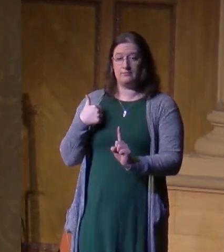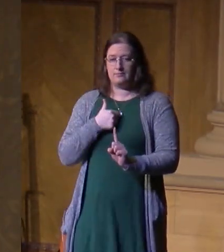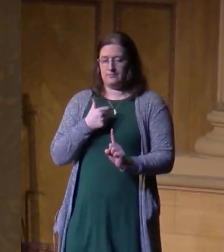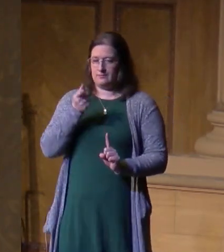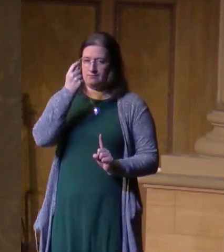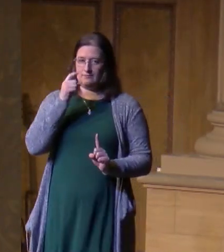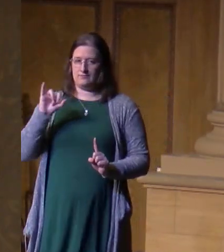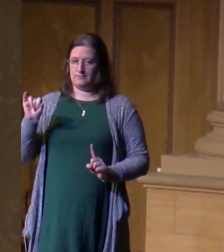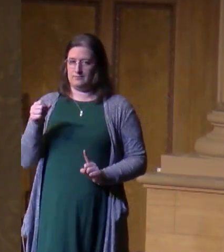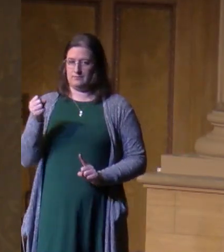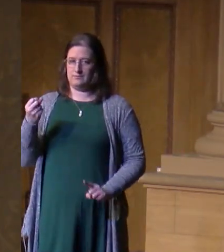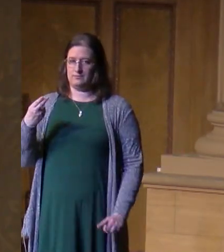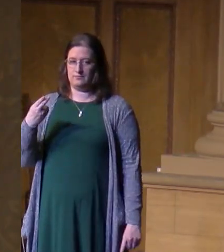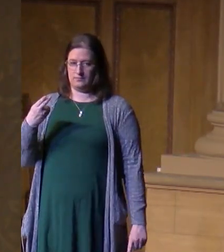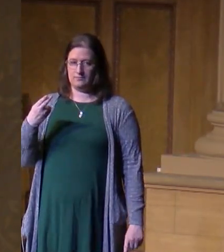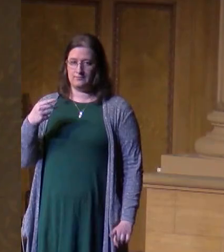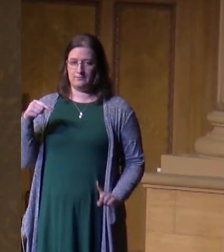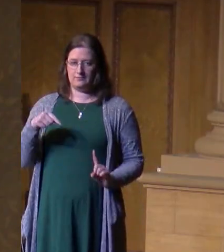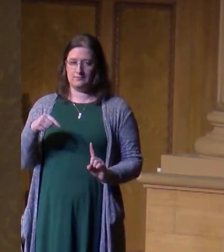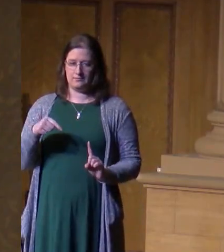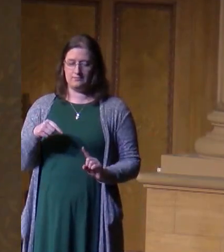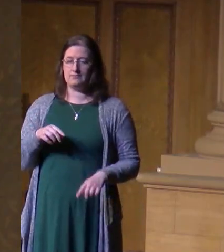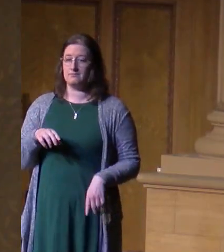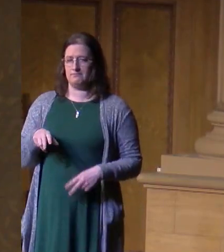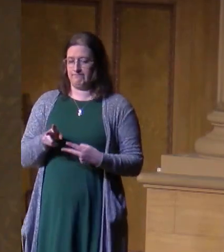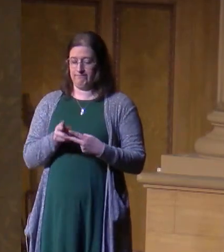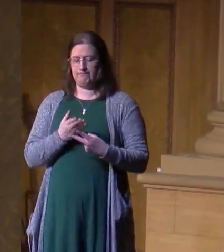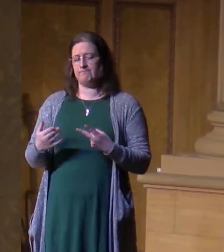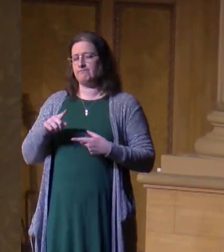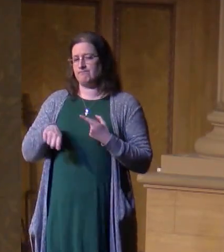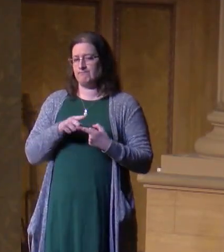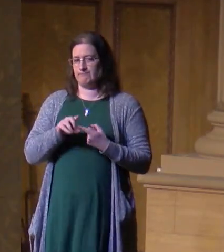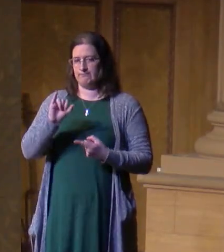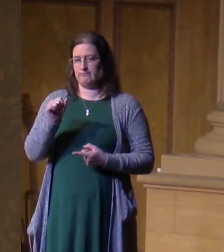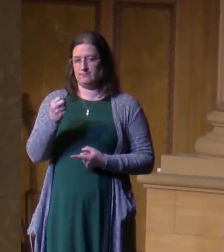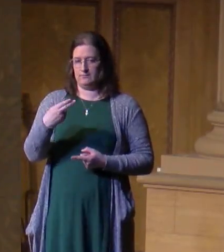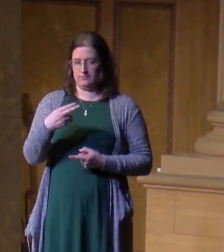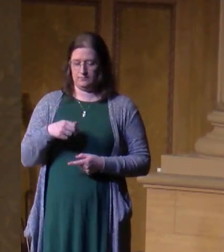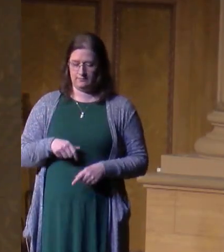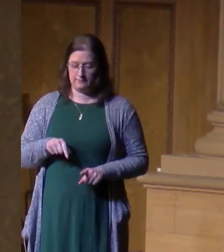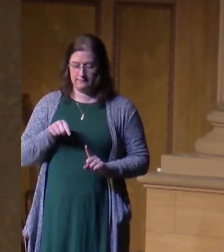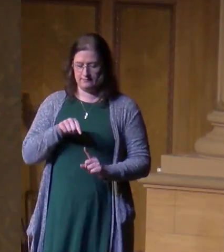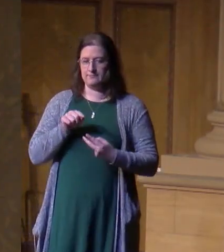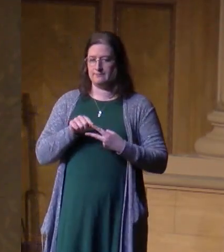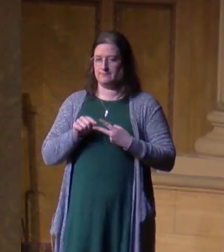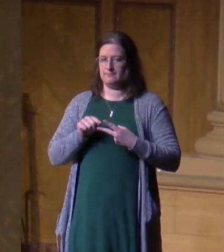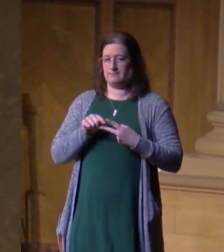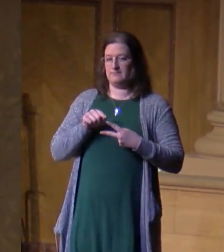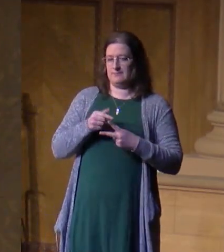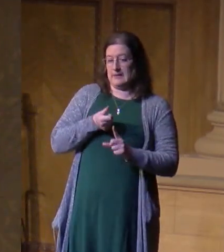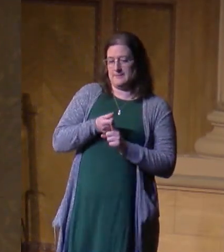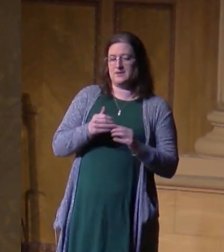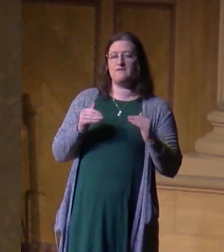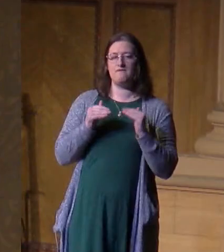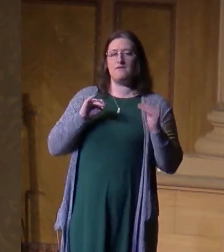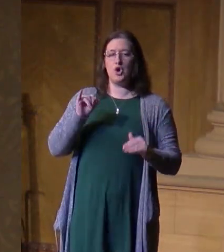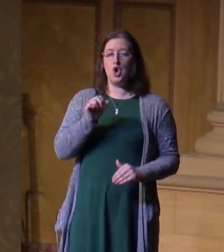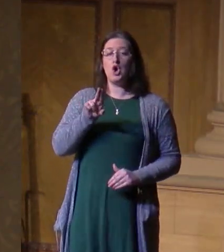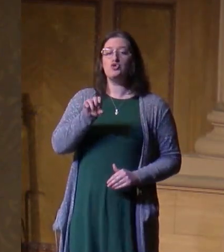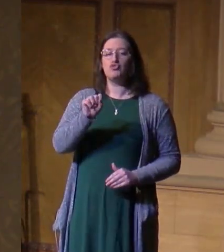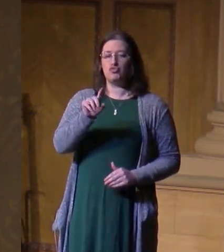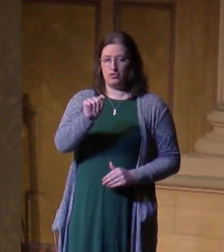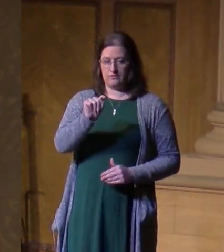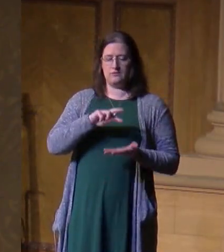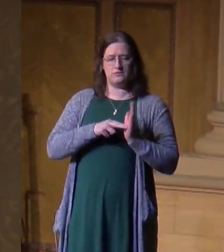that Matthew gives us. It says two things about Joseph. That Joseph was just. In other words, he faithfully